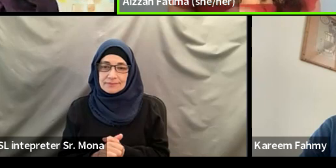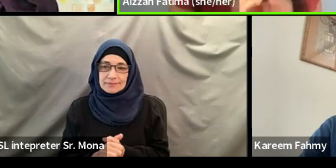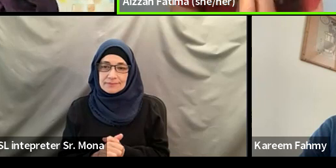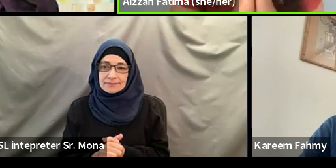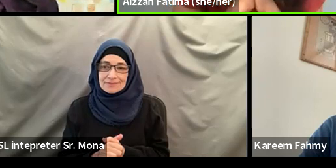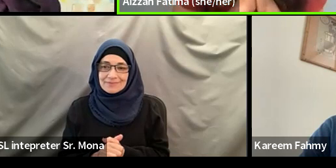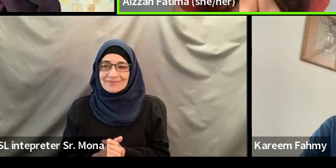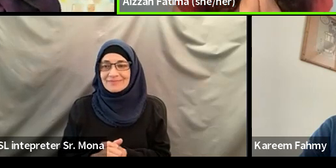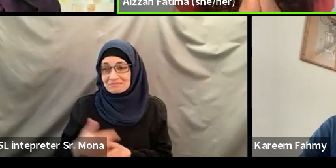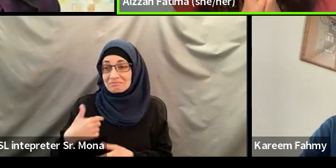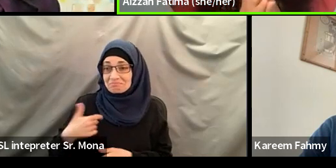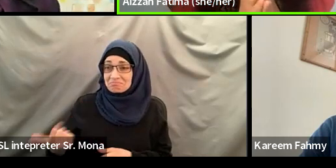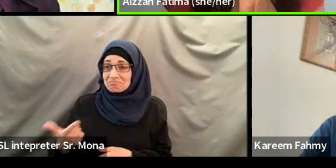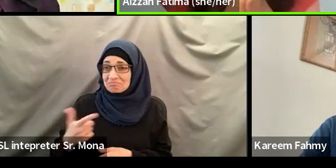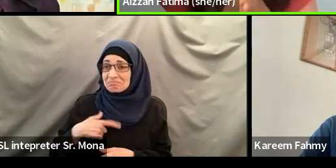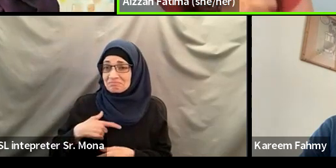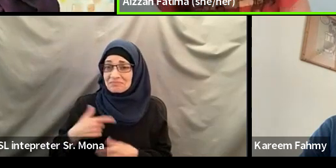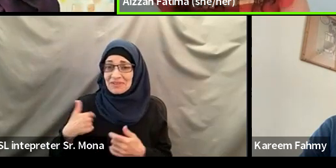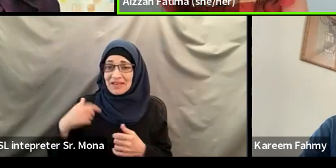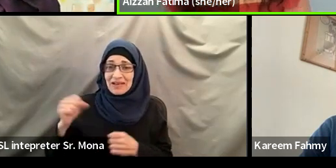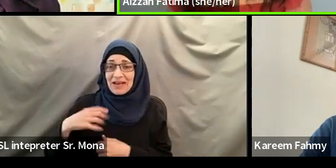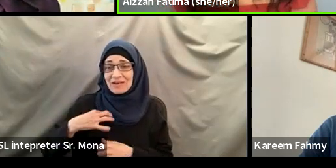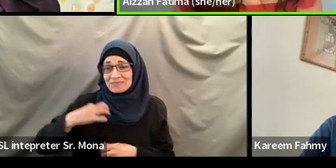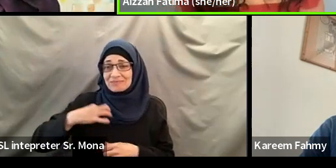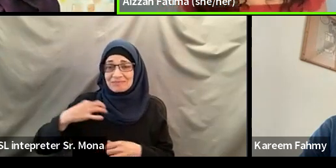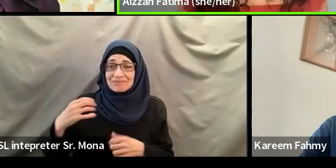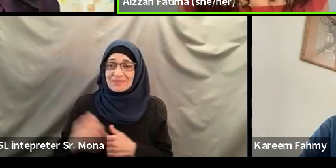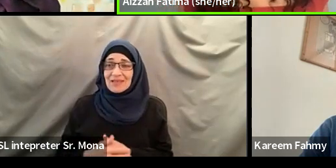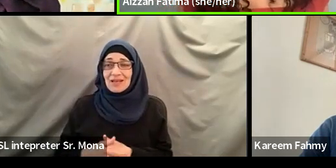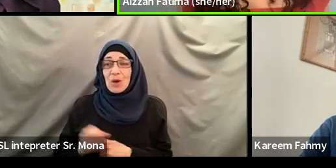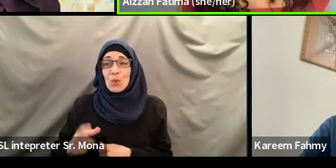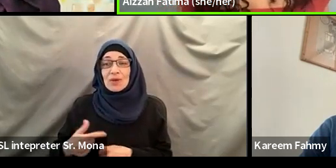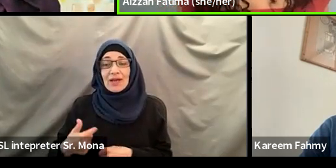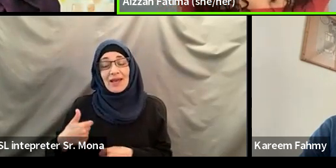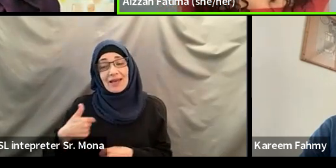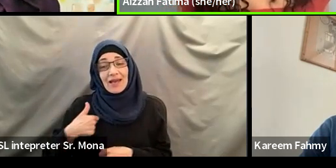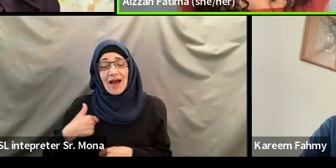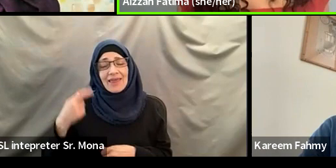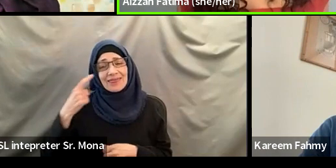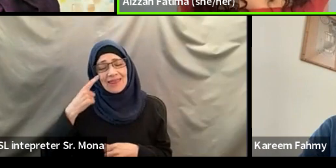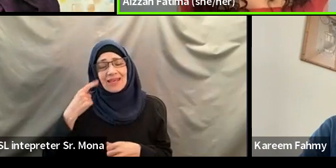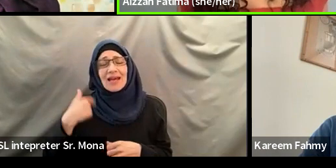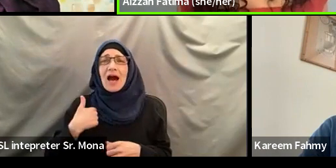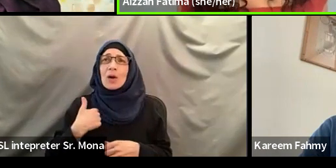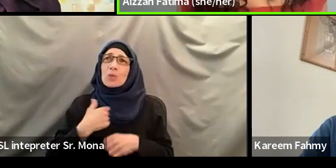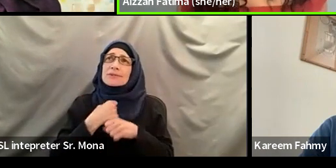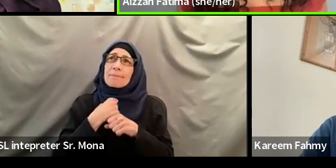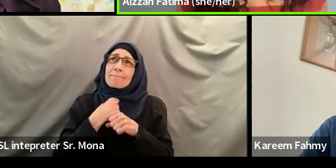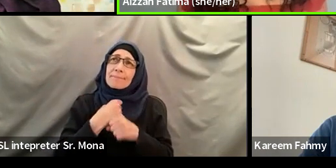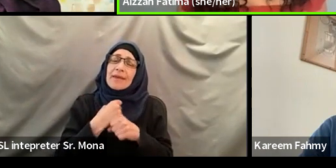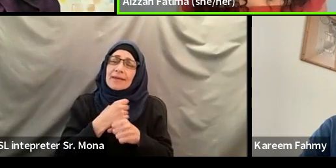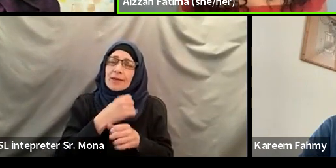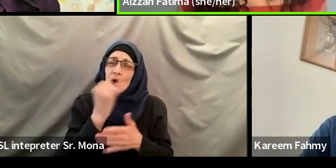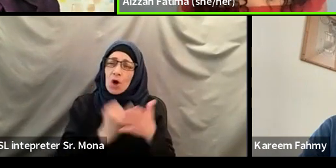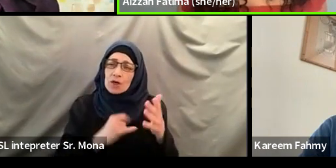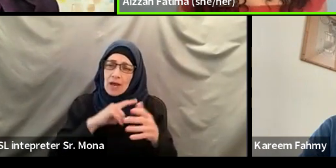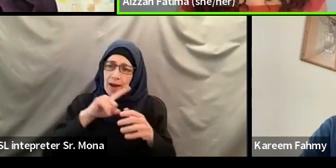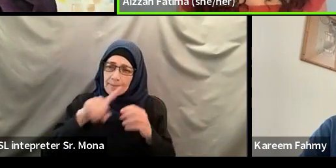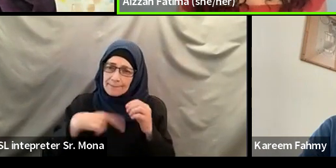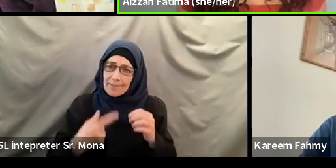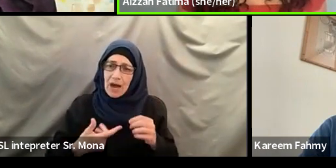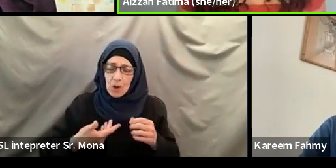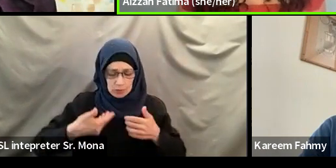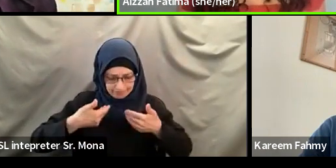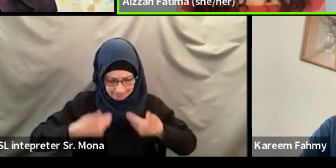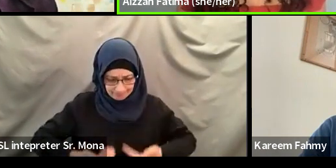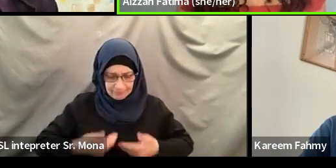I can go first. Okay. I think I was making art about being Muslim when it was